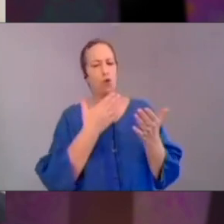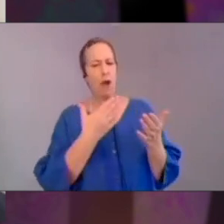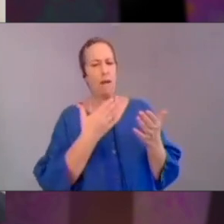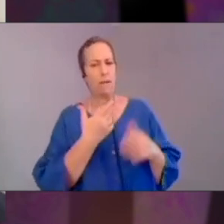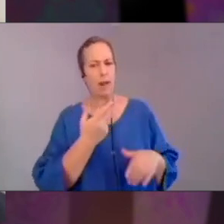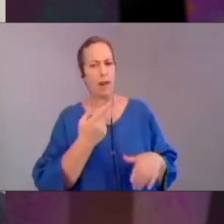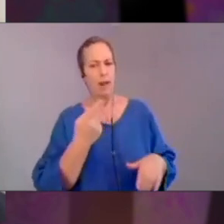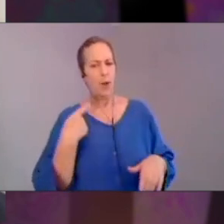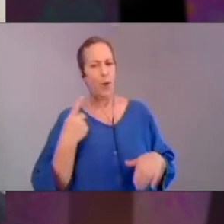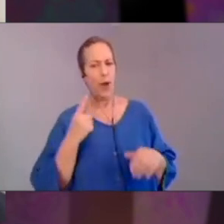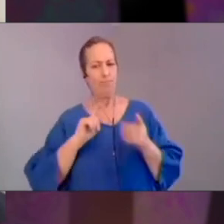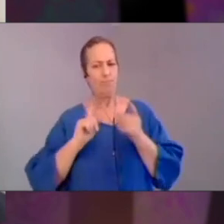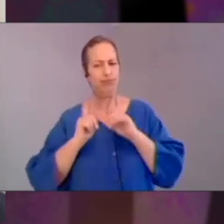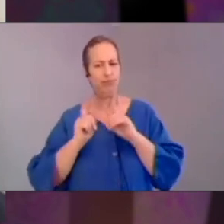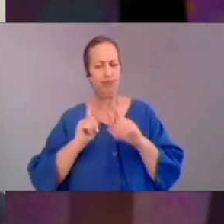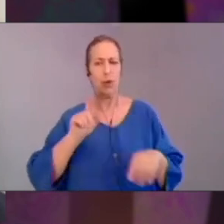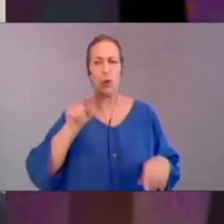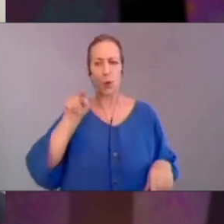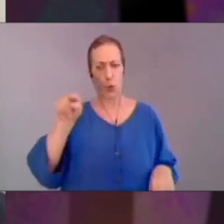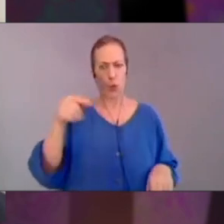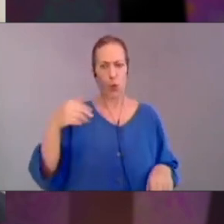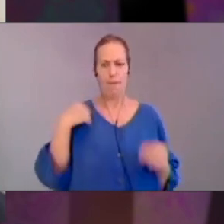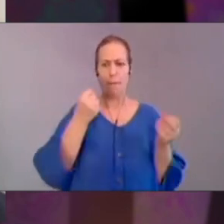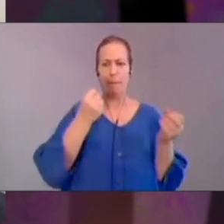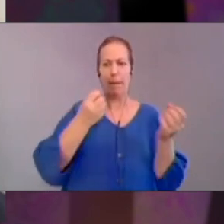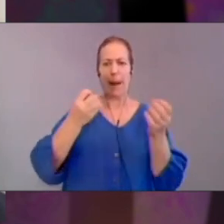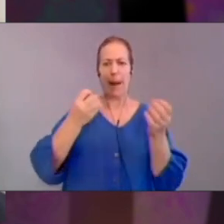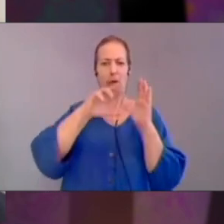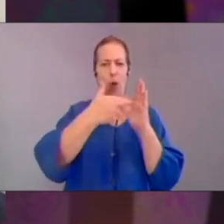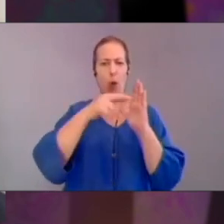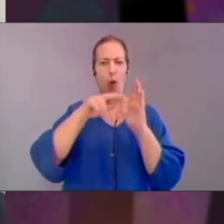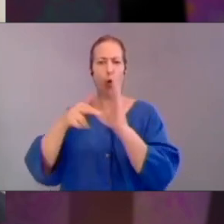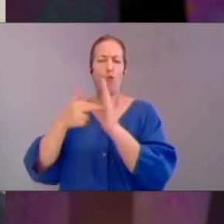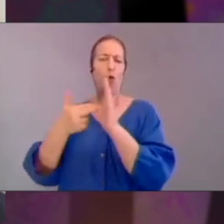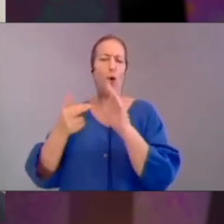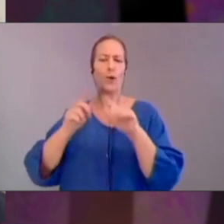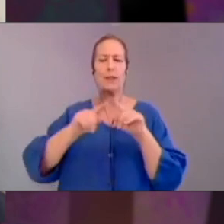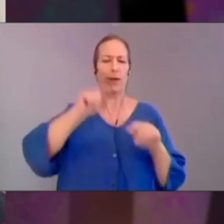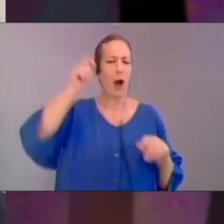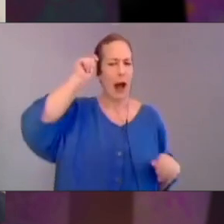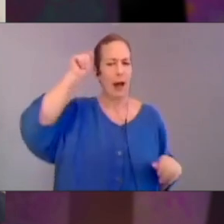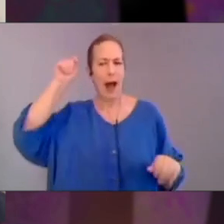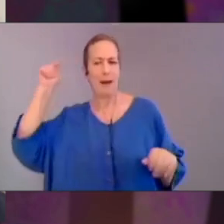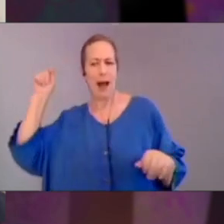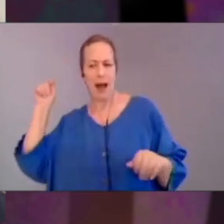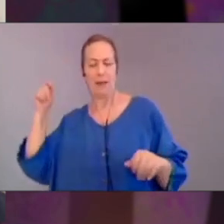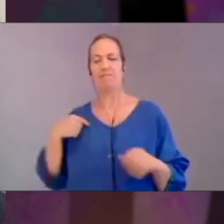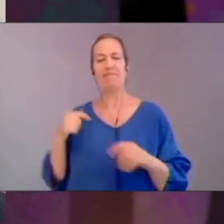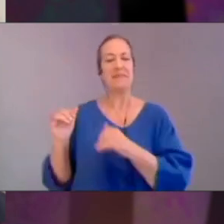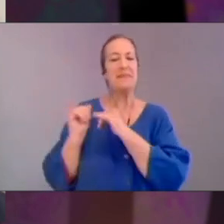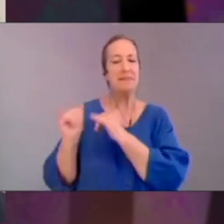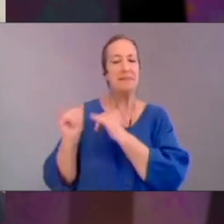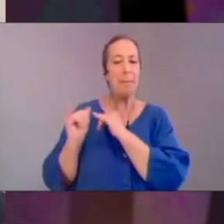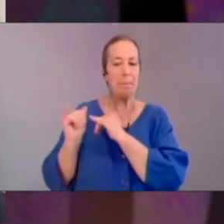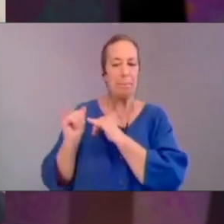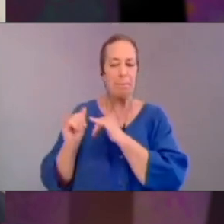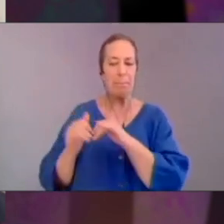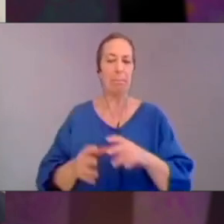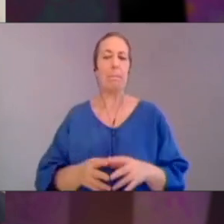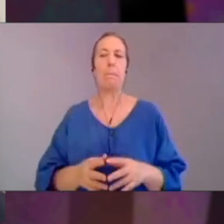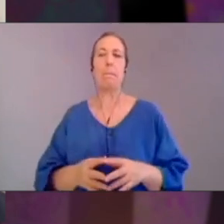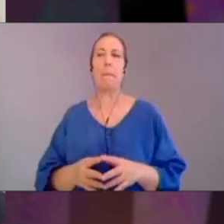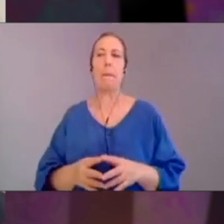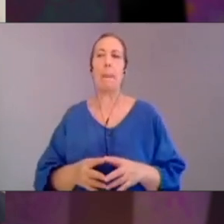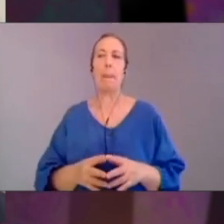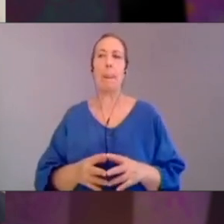many hats that you wear. I feel like we have a lot in common in that way. And when I think about you and your work,